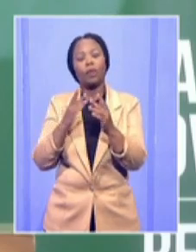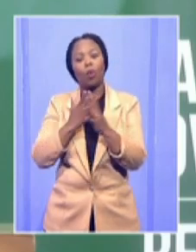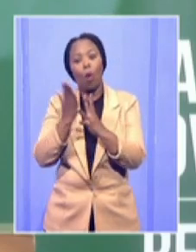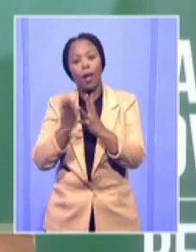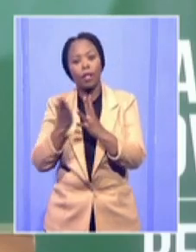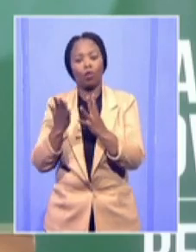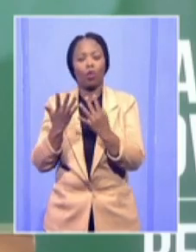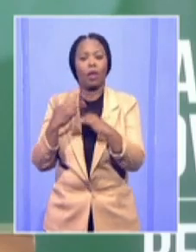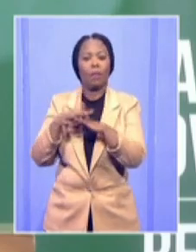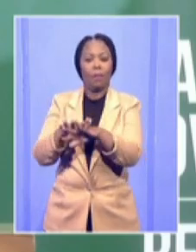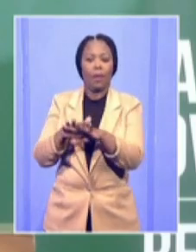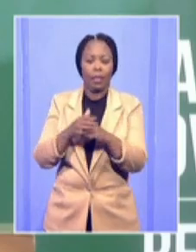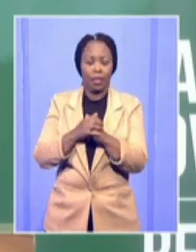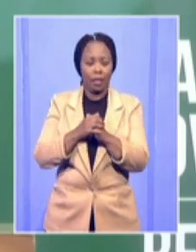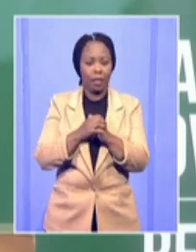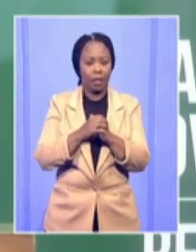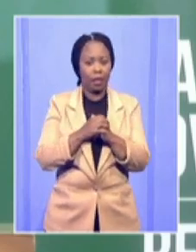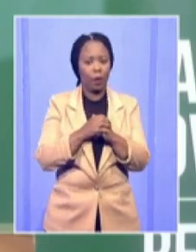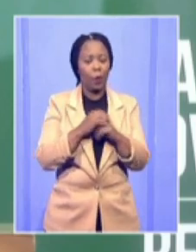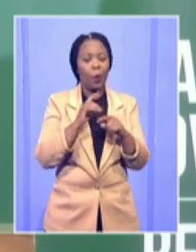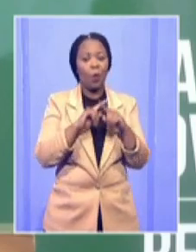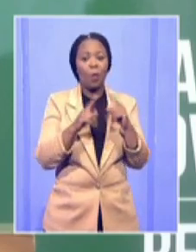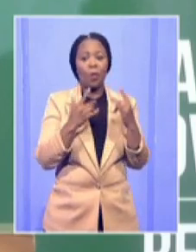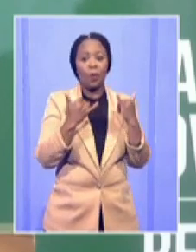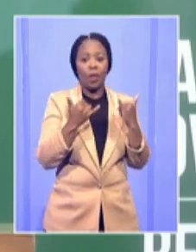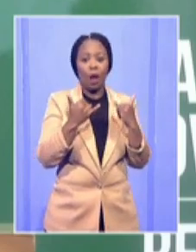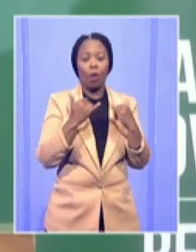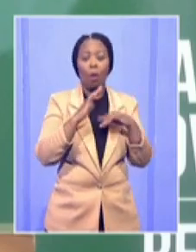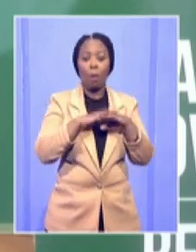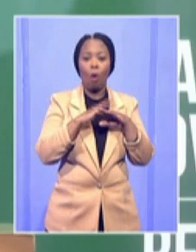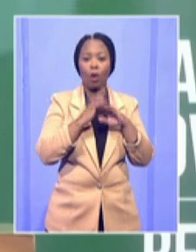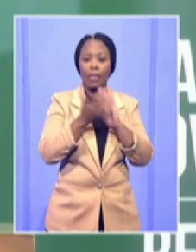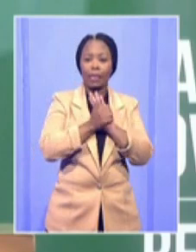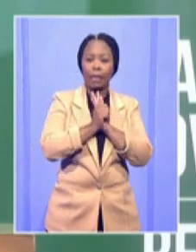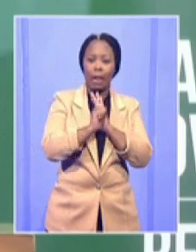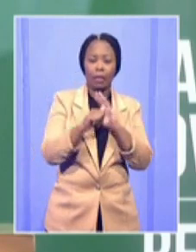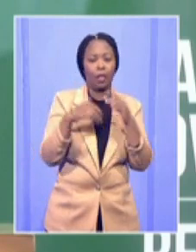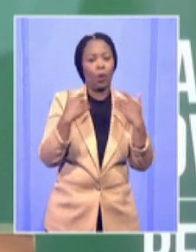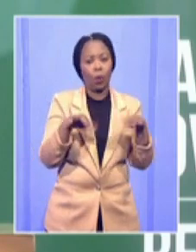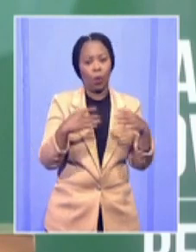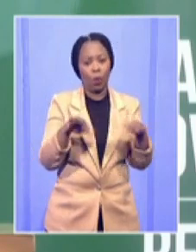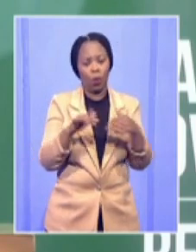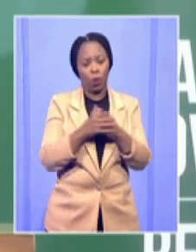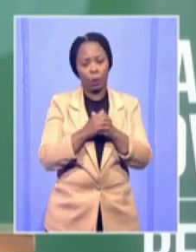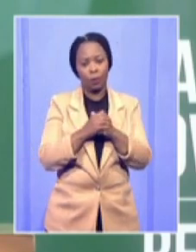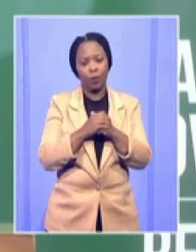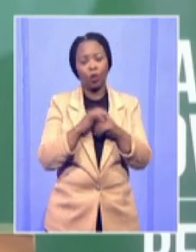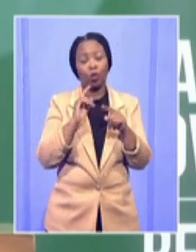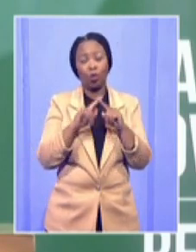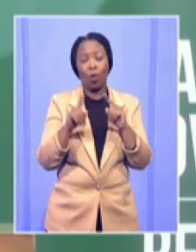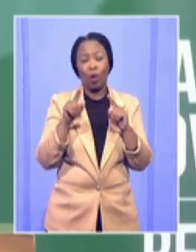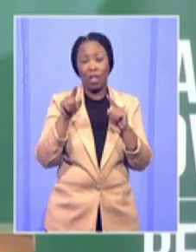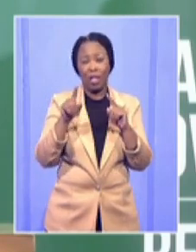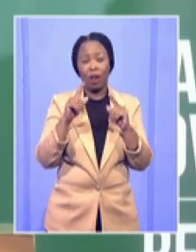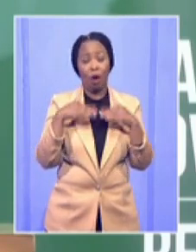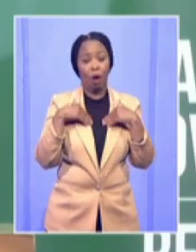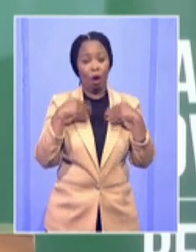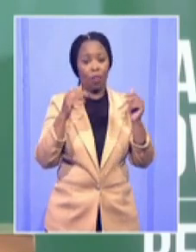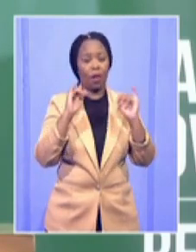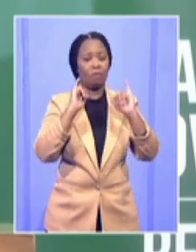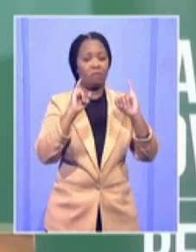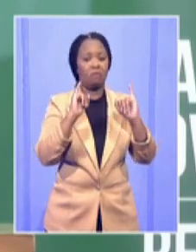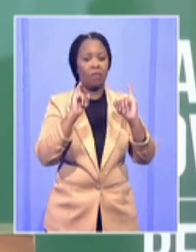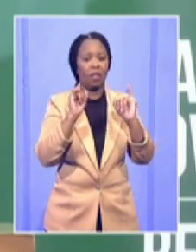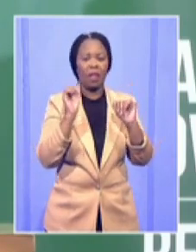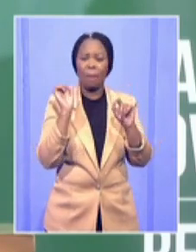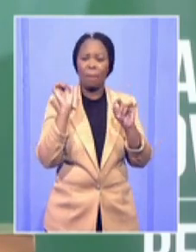ladies and gentlemen, the scale of interruption was enormous. COVID-19 presented health crisis with major implications for the